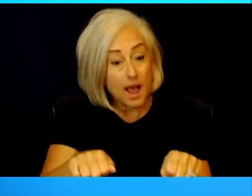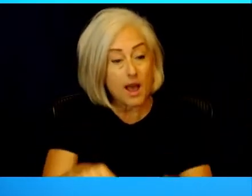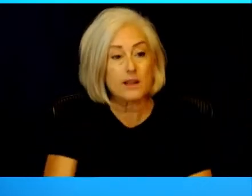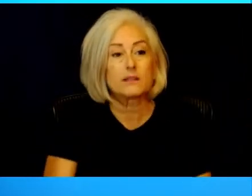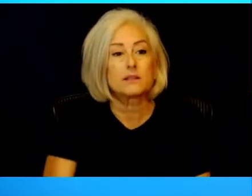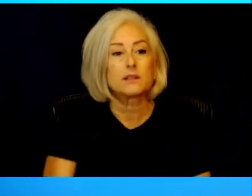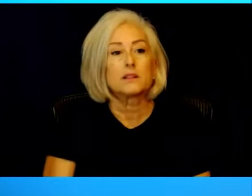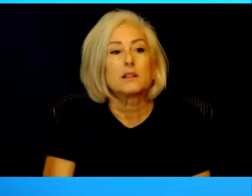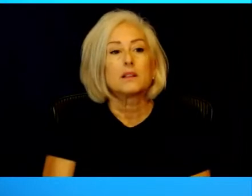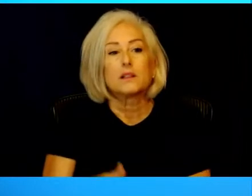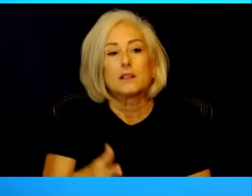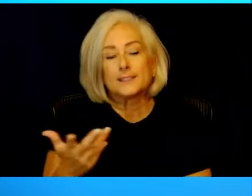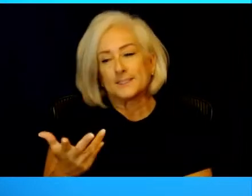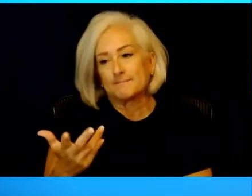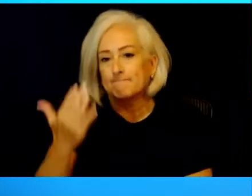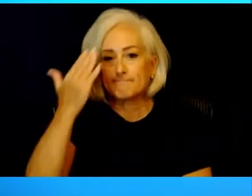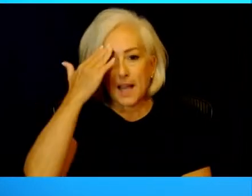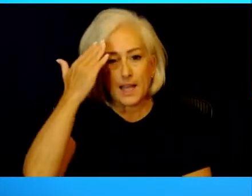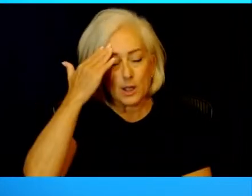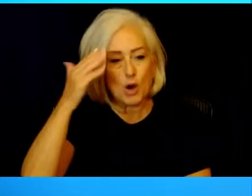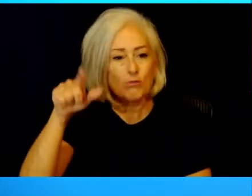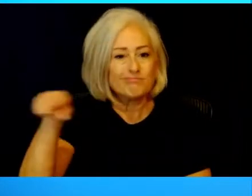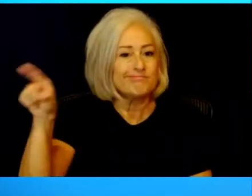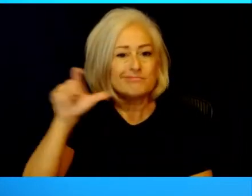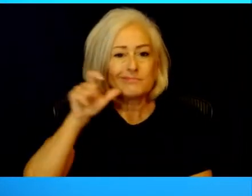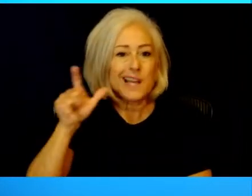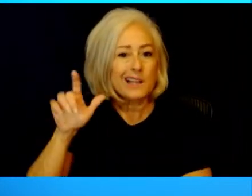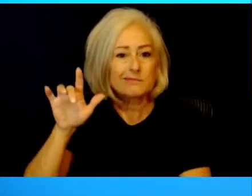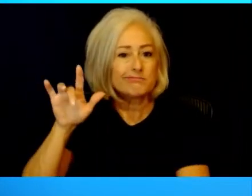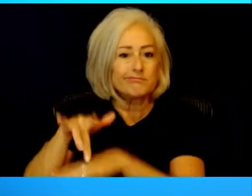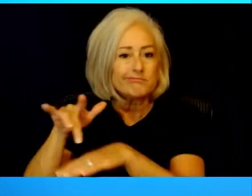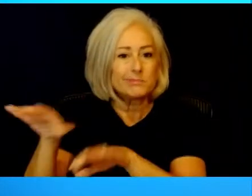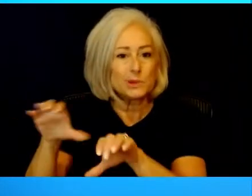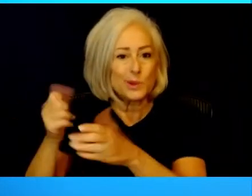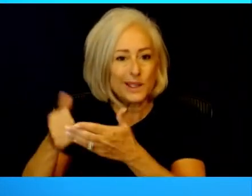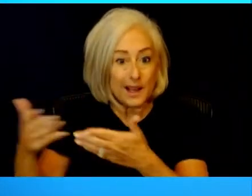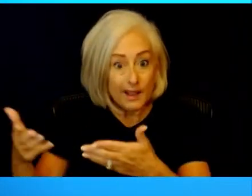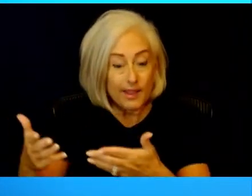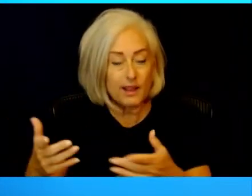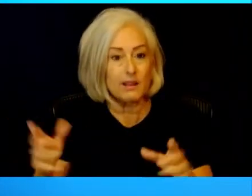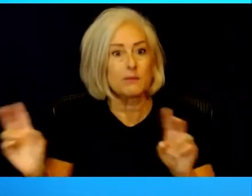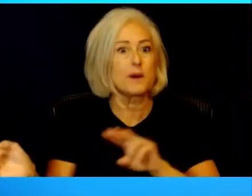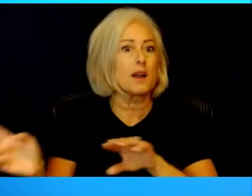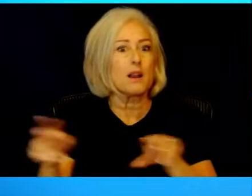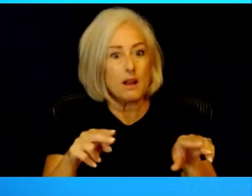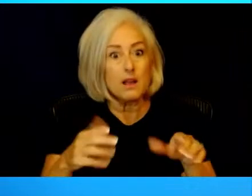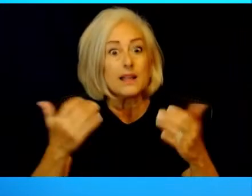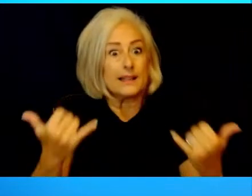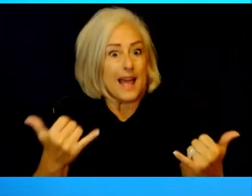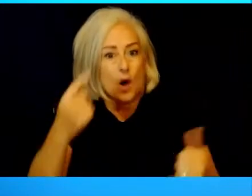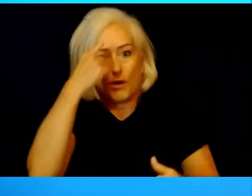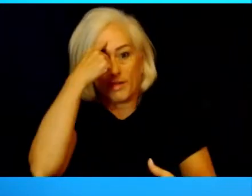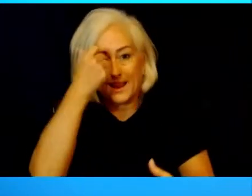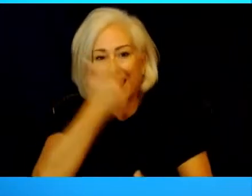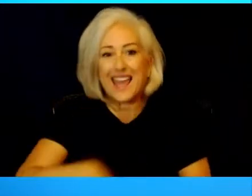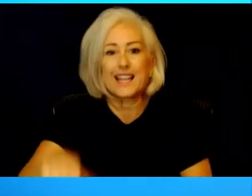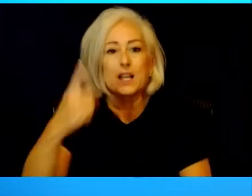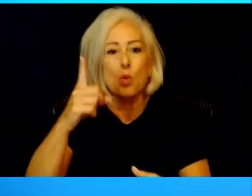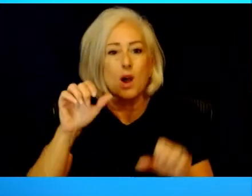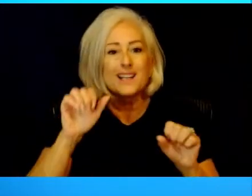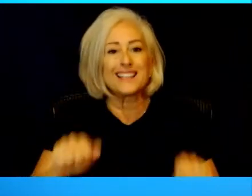flat-footedness, I think we need to roll out more vaccination, the ability for anybody to go get vaccinated against